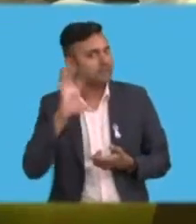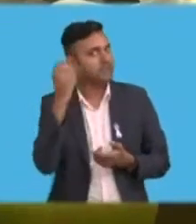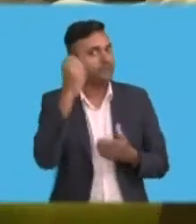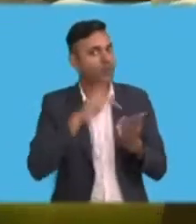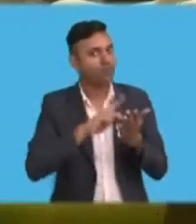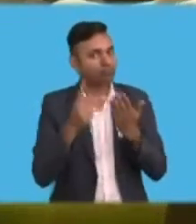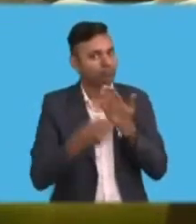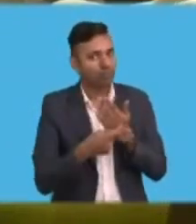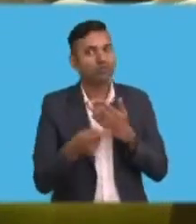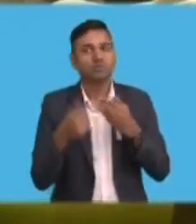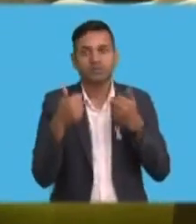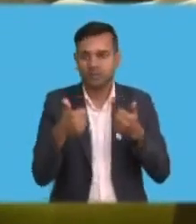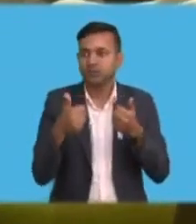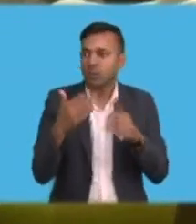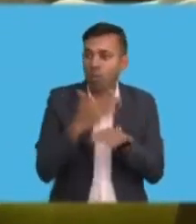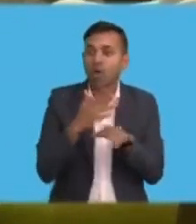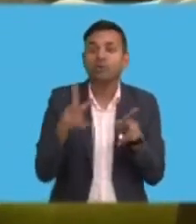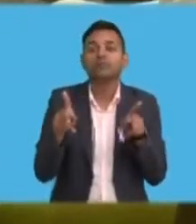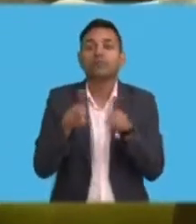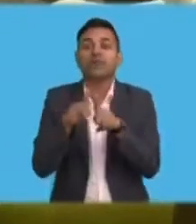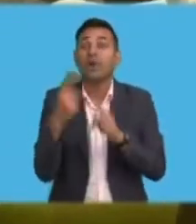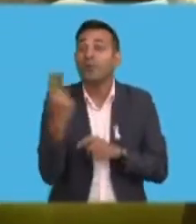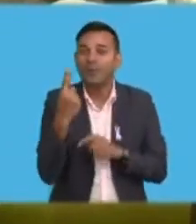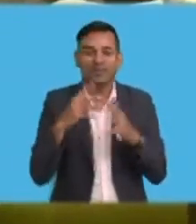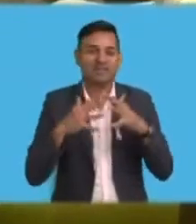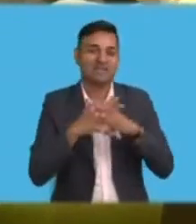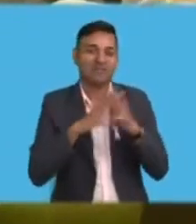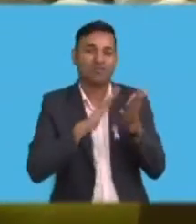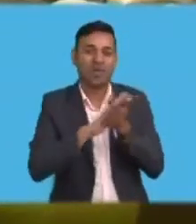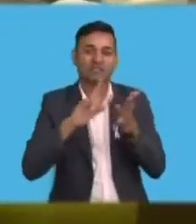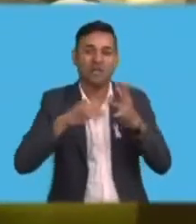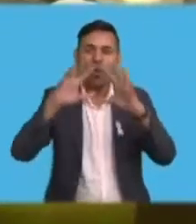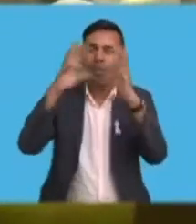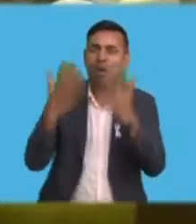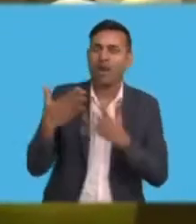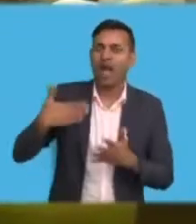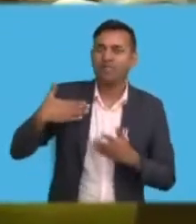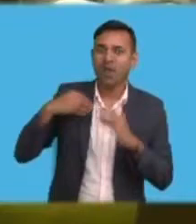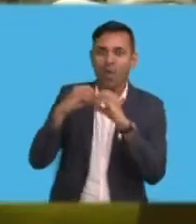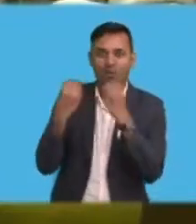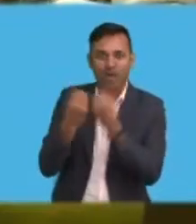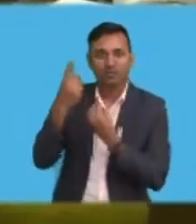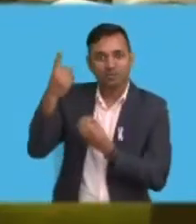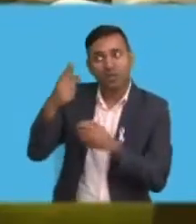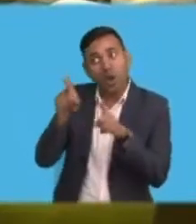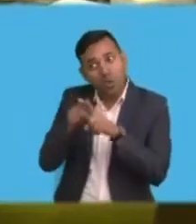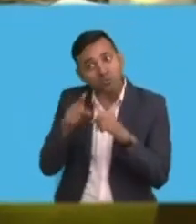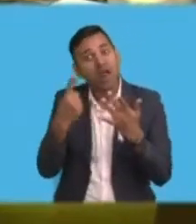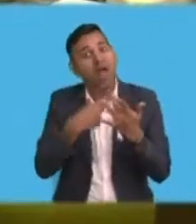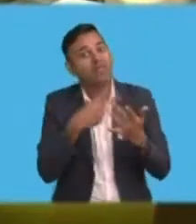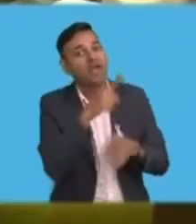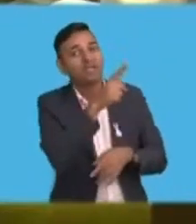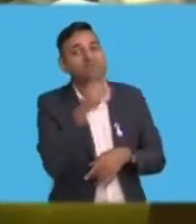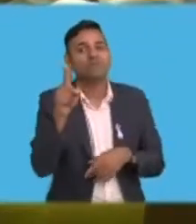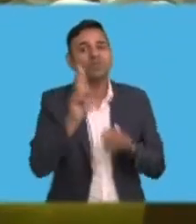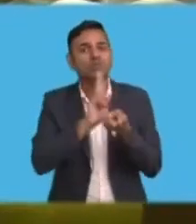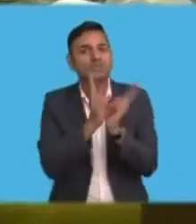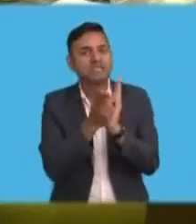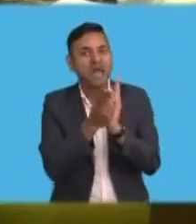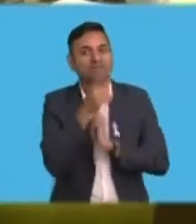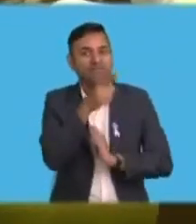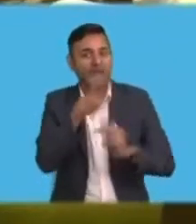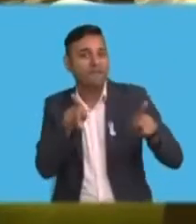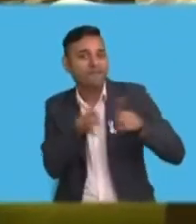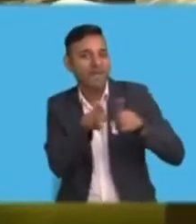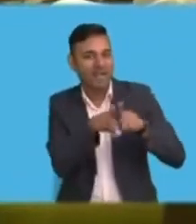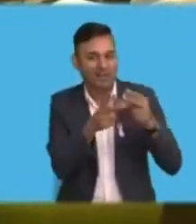on this, with not only WHO, but our other partner, UNICEF. And we are, through this immunization and vaccination